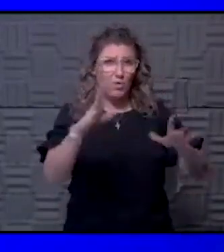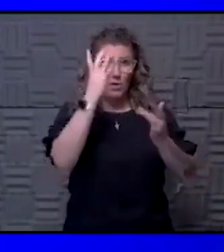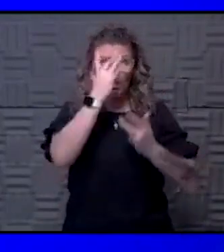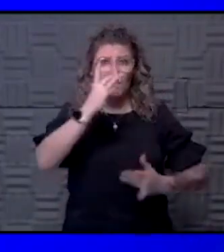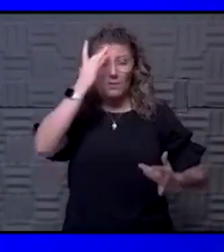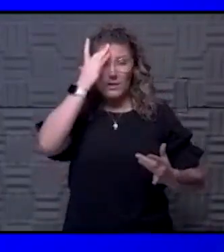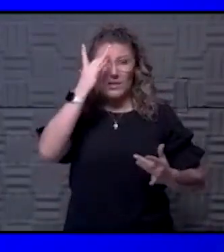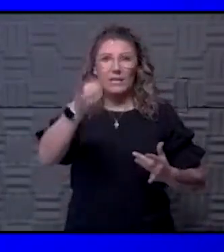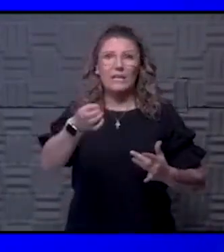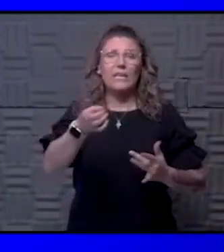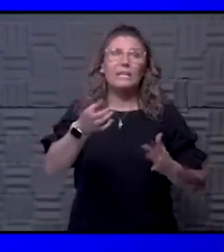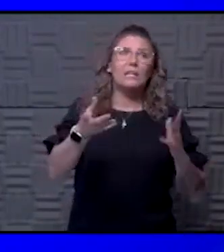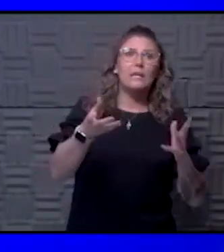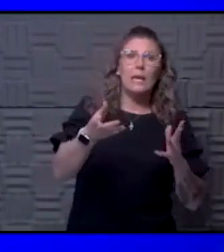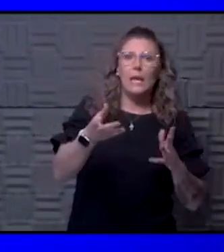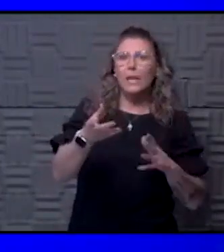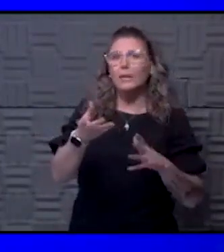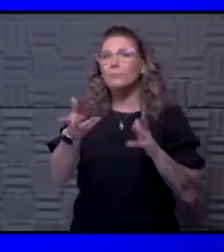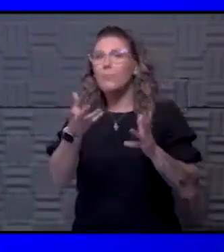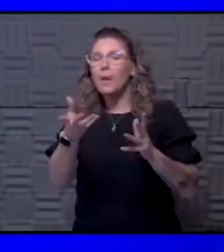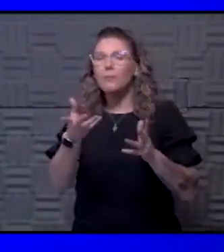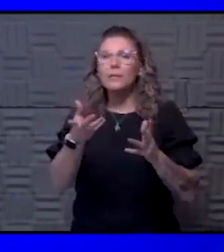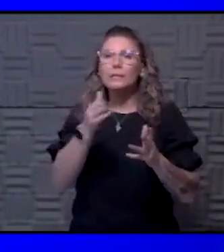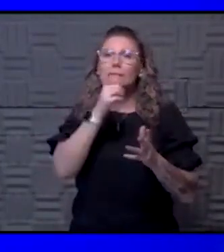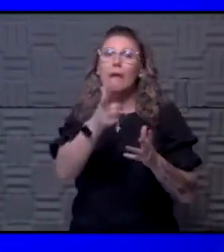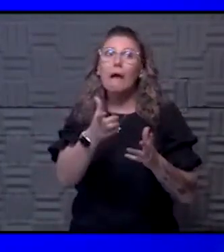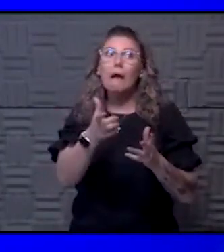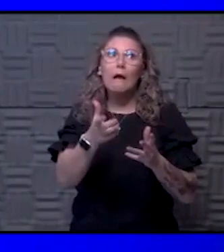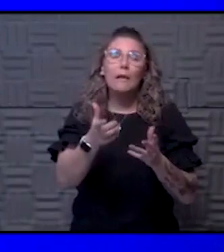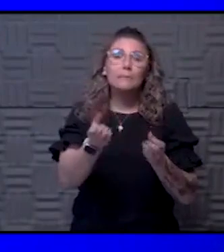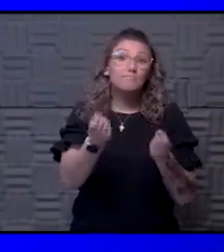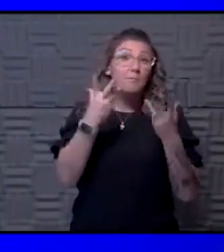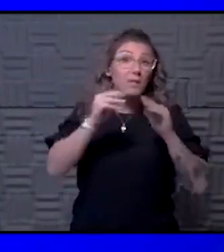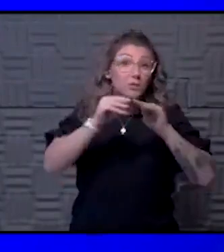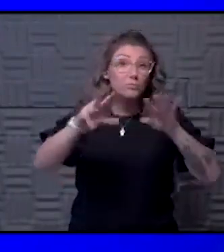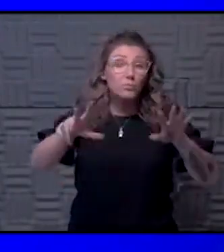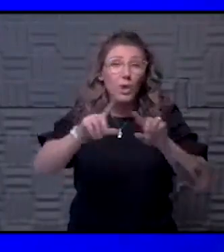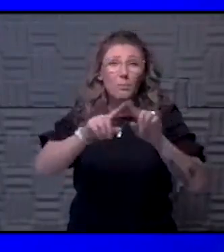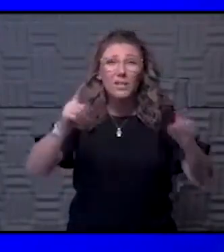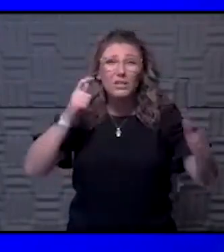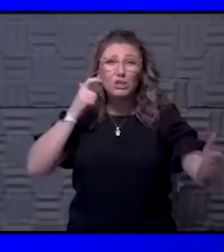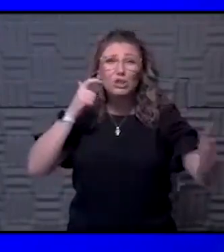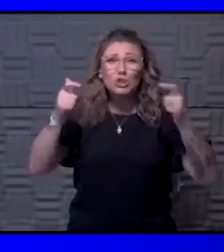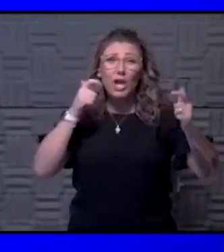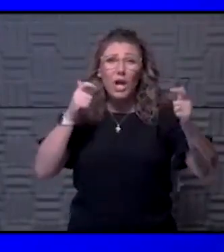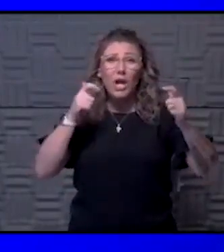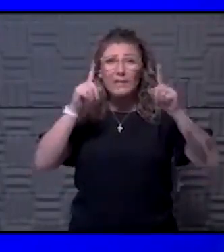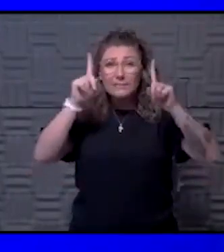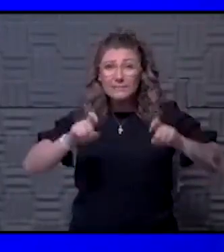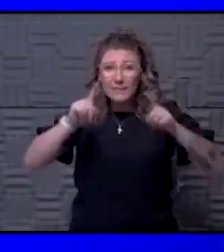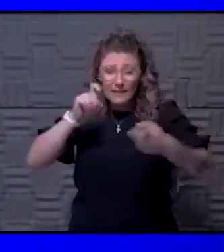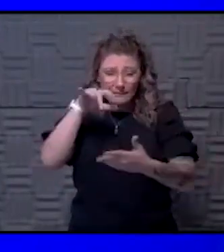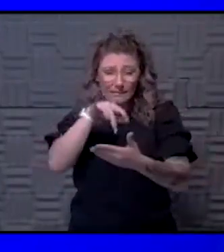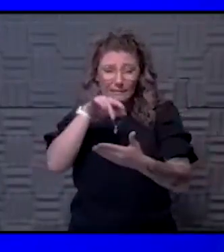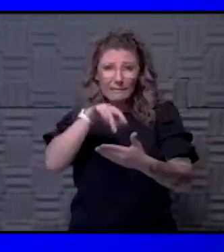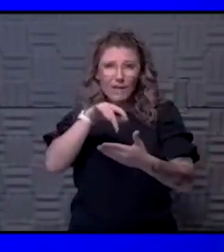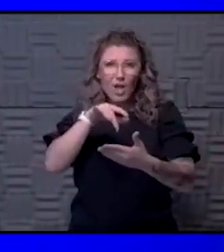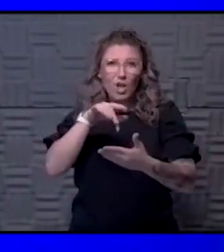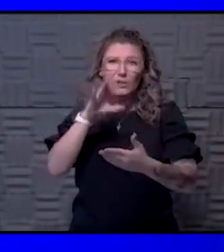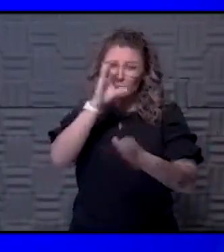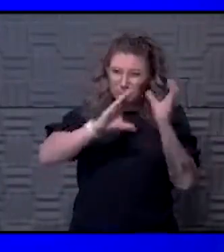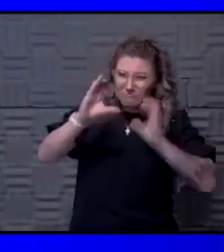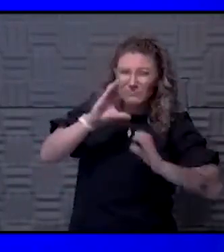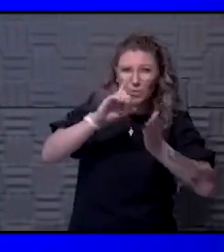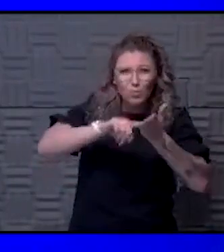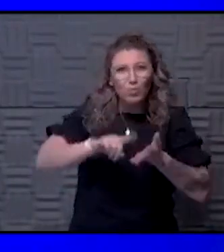there is signal that you have less ability to spread the disease, but this is a large trial that is actually looking at to answer that question.